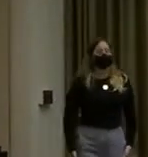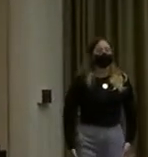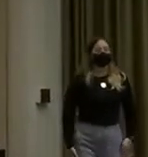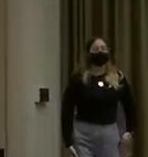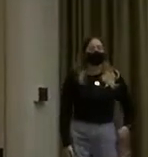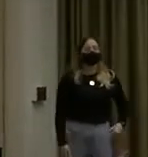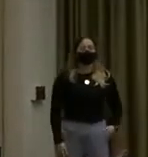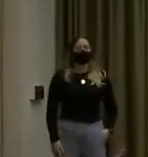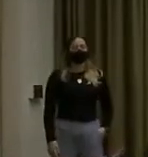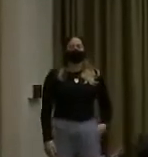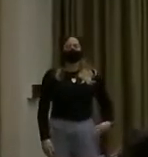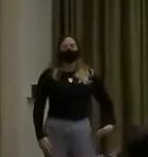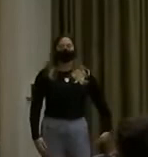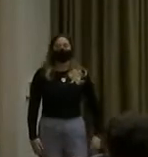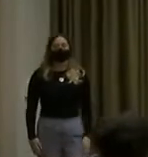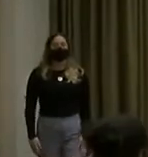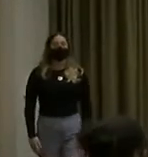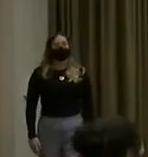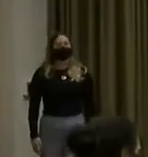Uh-oh.